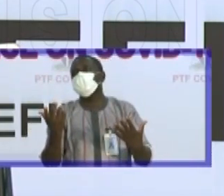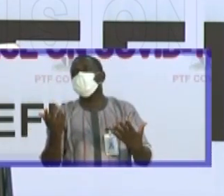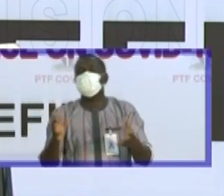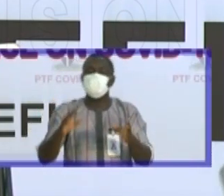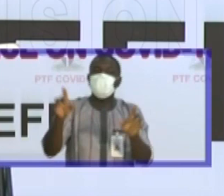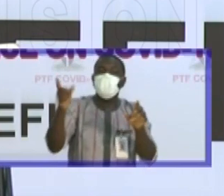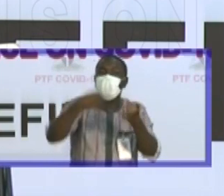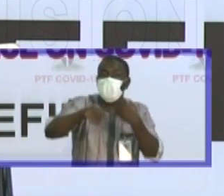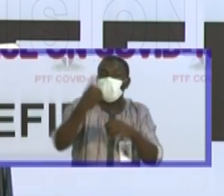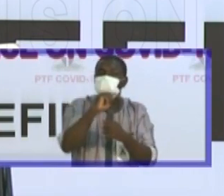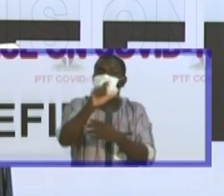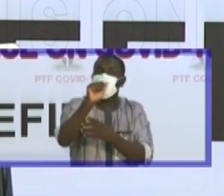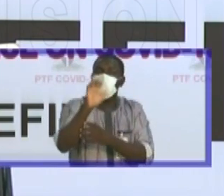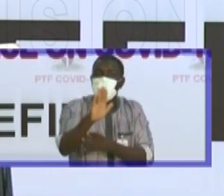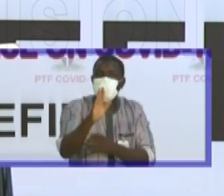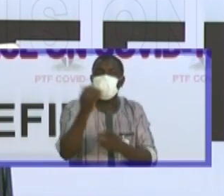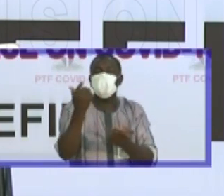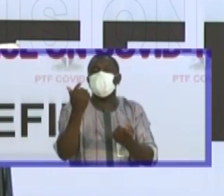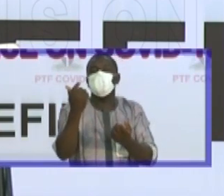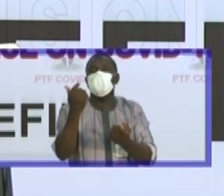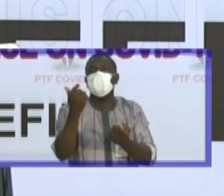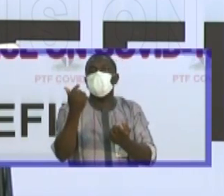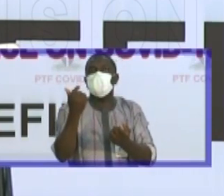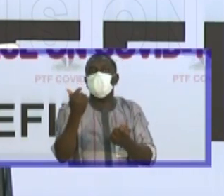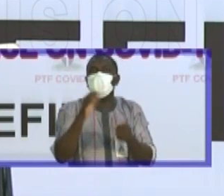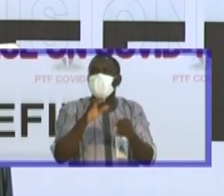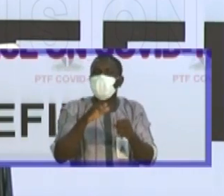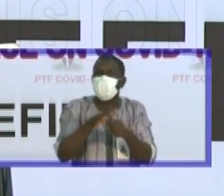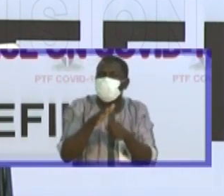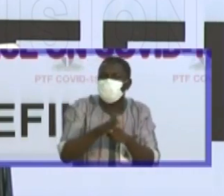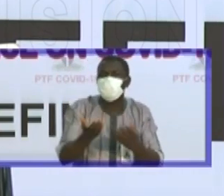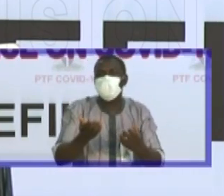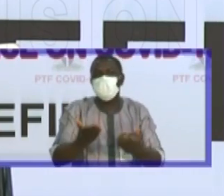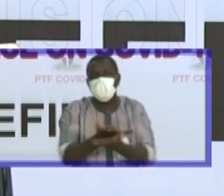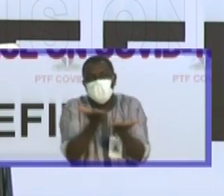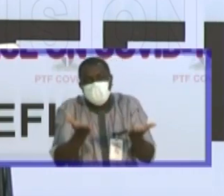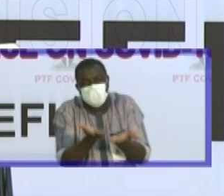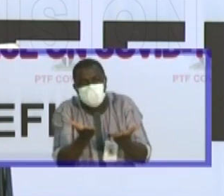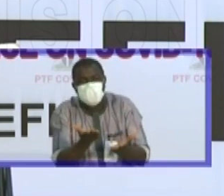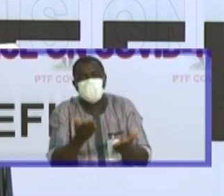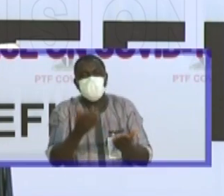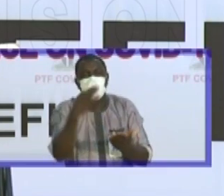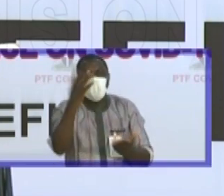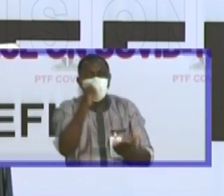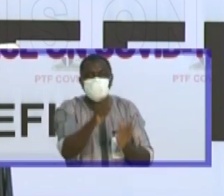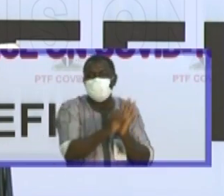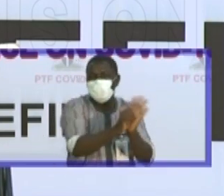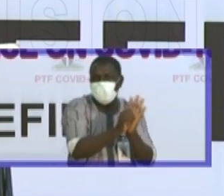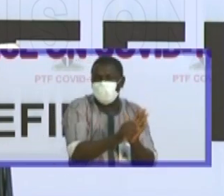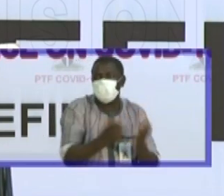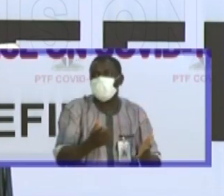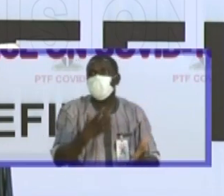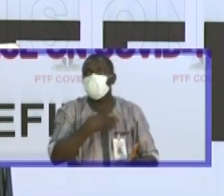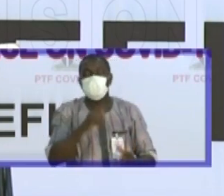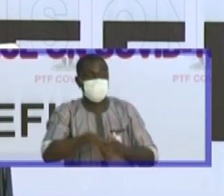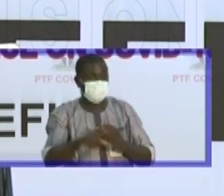laboratories. They are more to do with the operational efficiency and also the availability of easy sampling sites. In